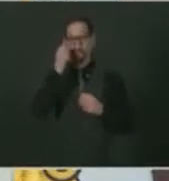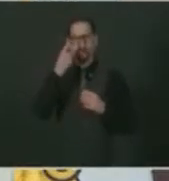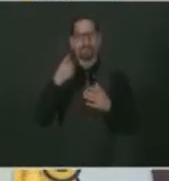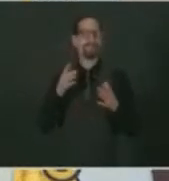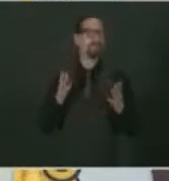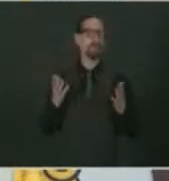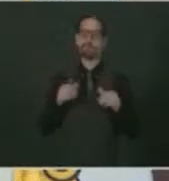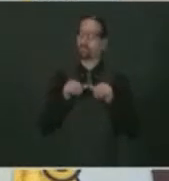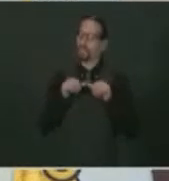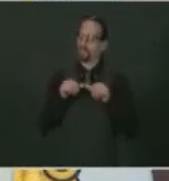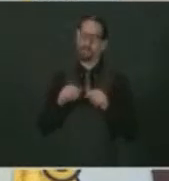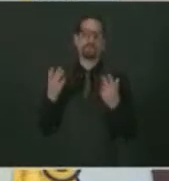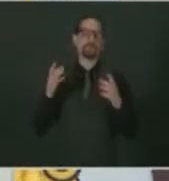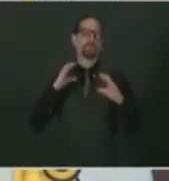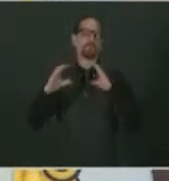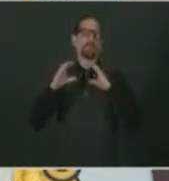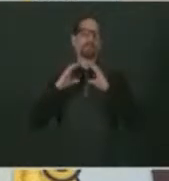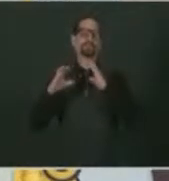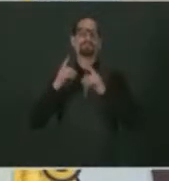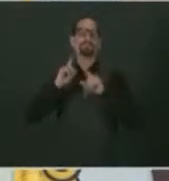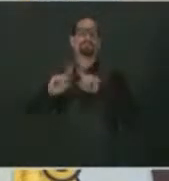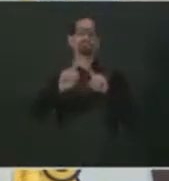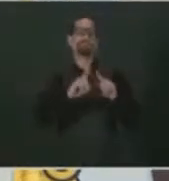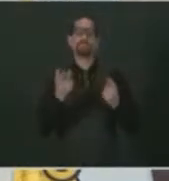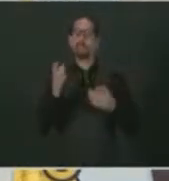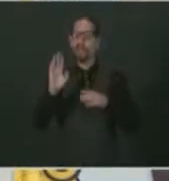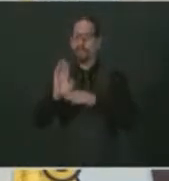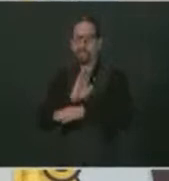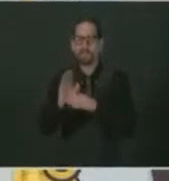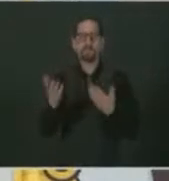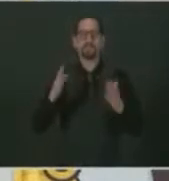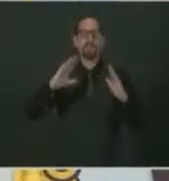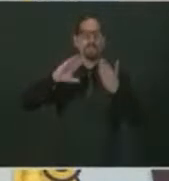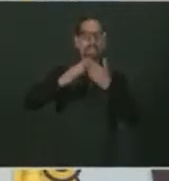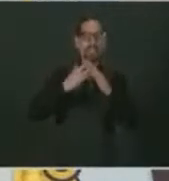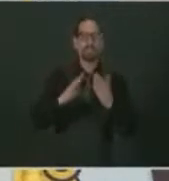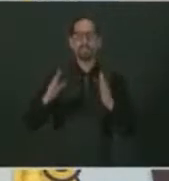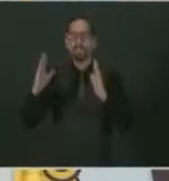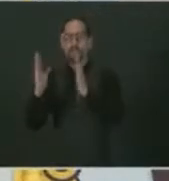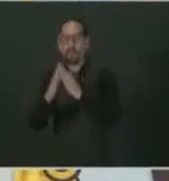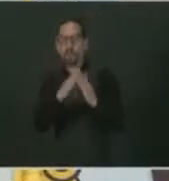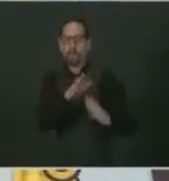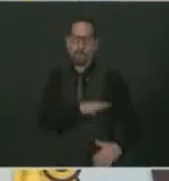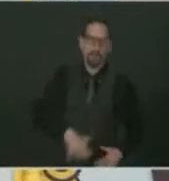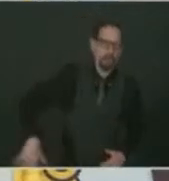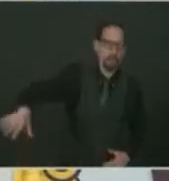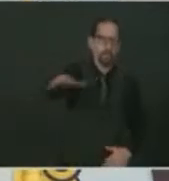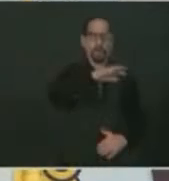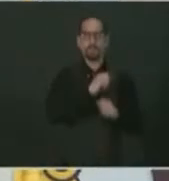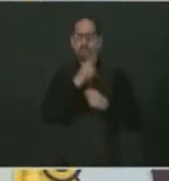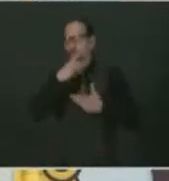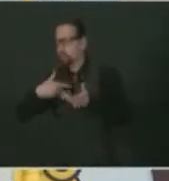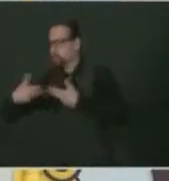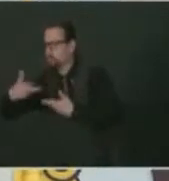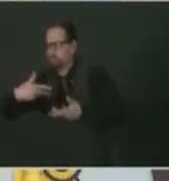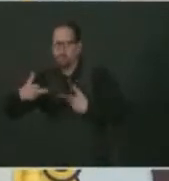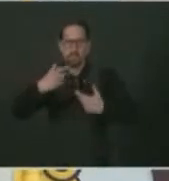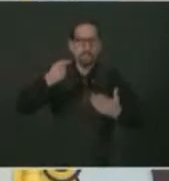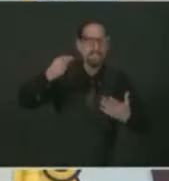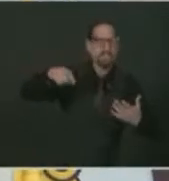and continues to be important to me today. Finally, I'd like to highlight some good news related to the child care